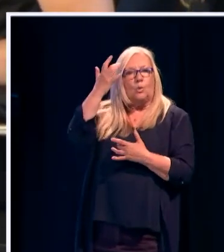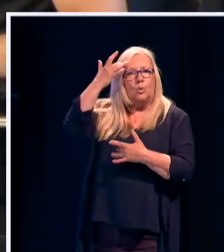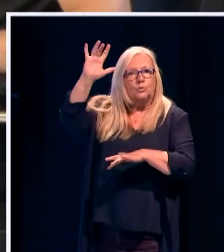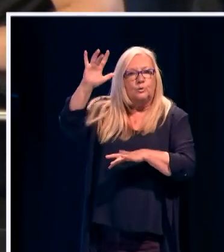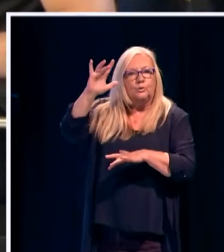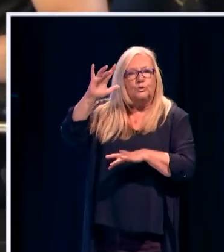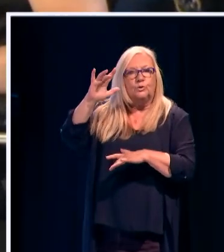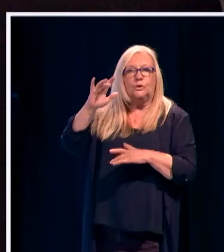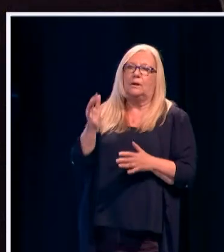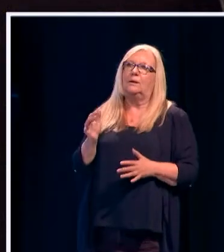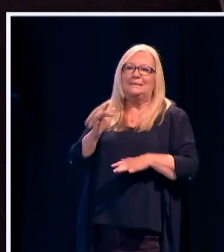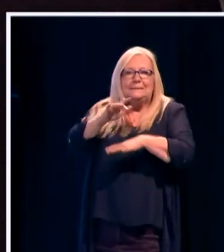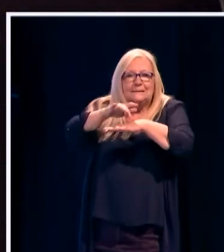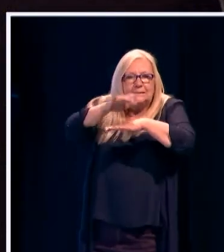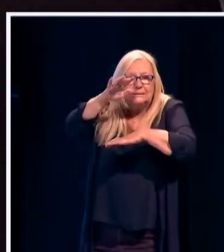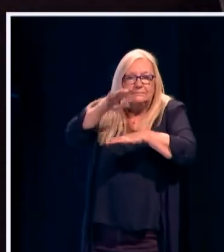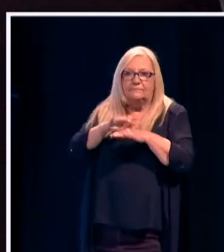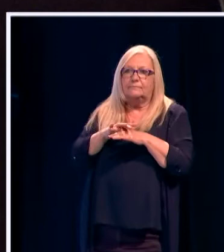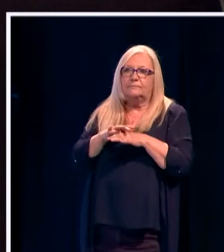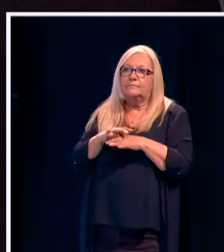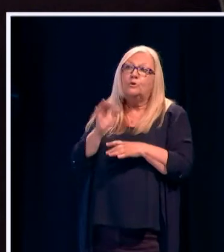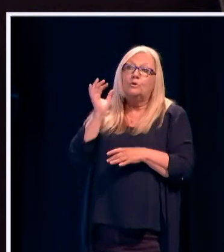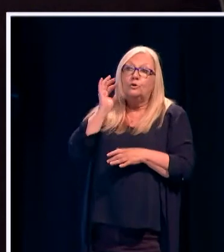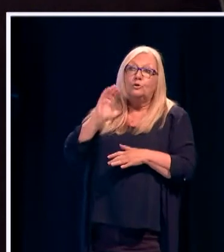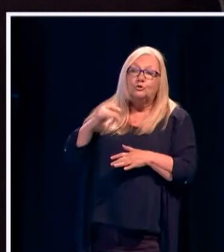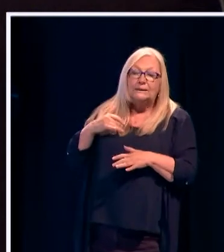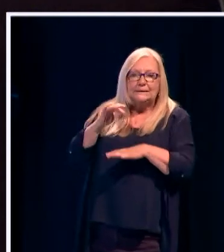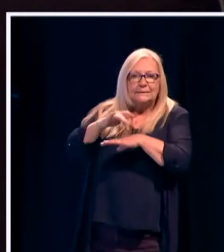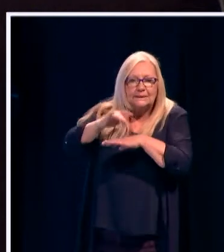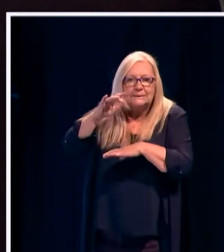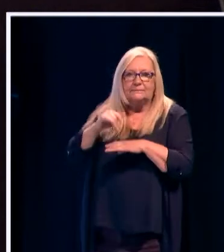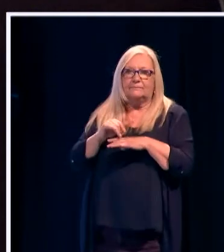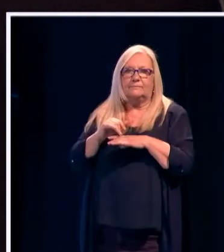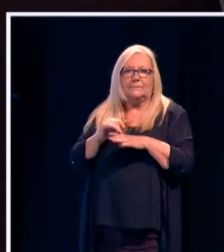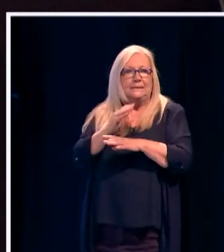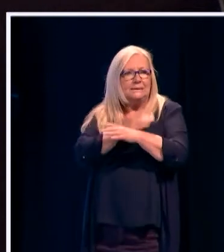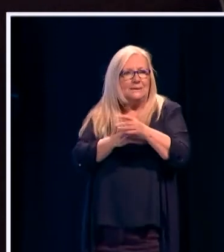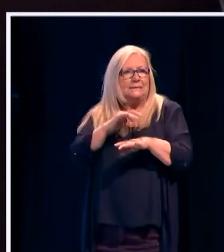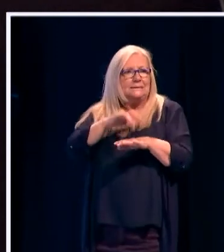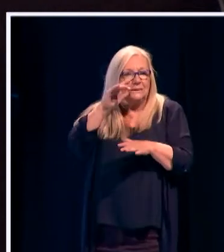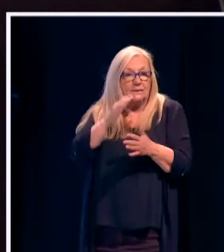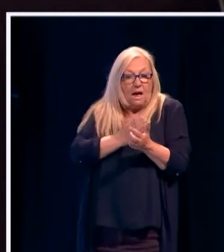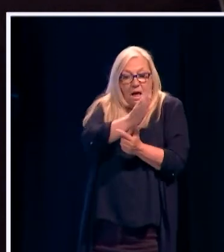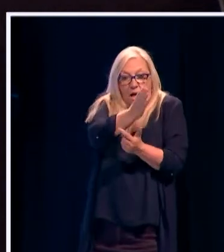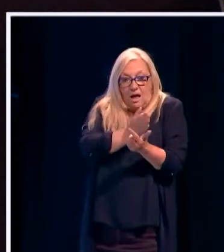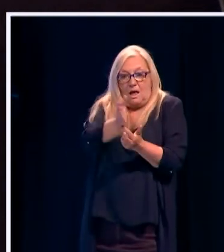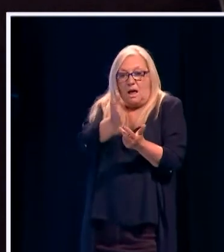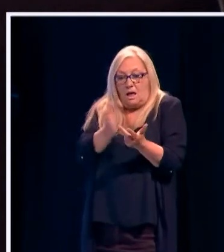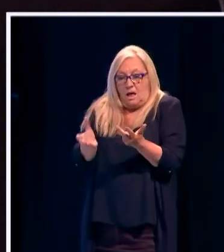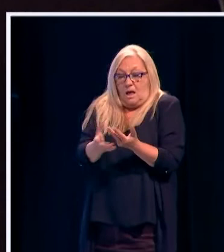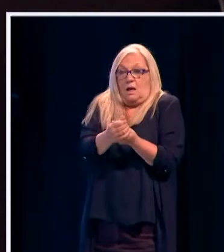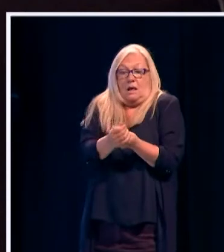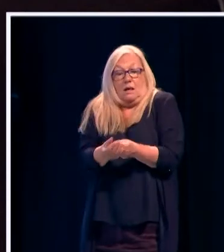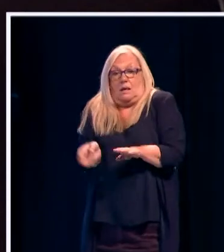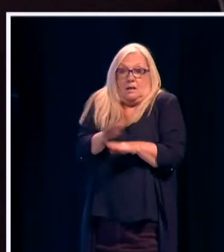sensitive approach, and the understanding of disability sensitive approach has to be framed in every sectors, and